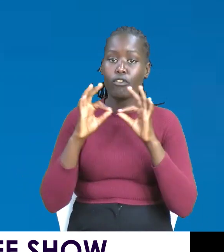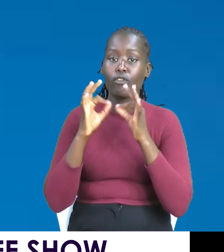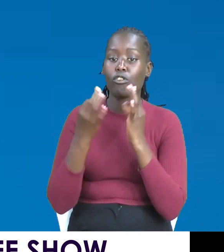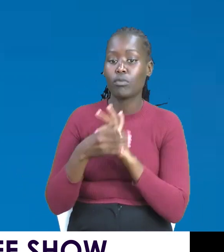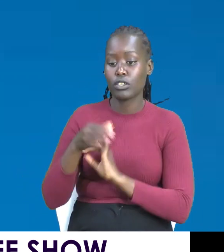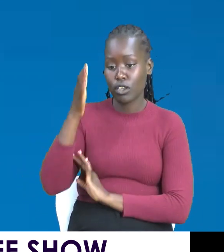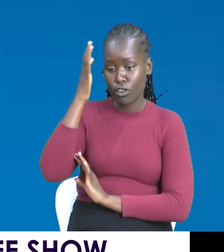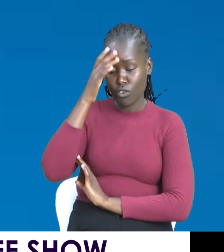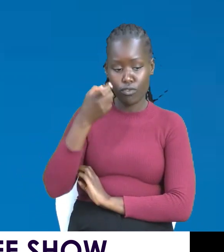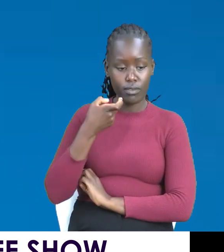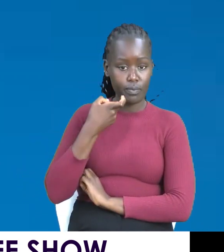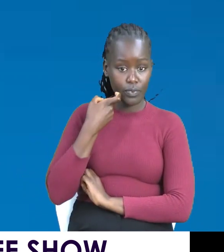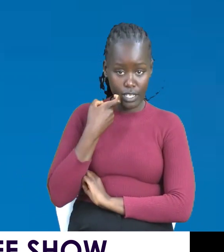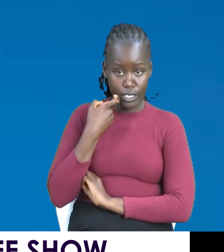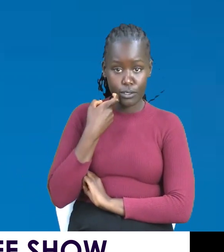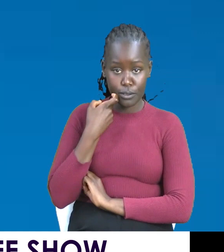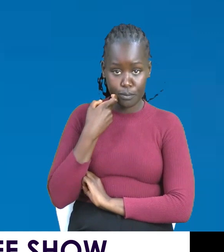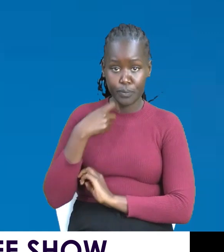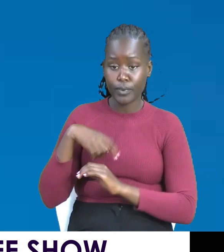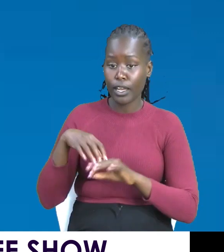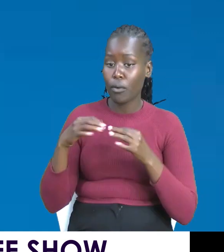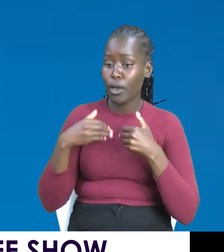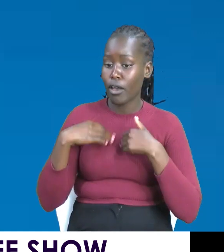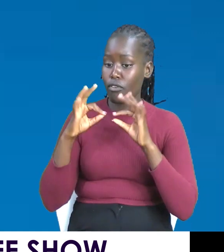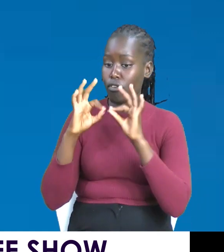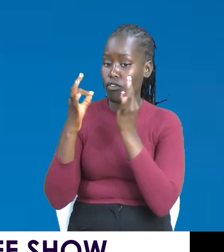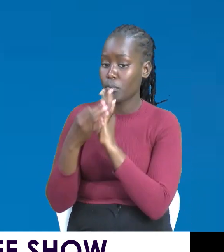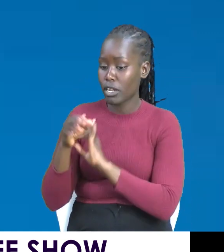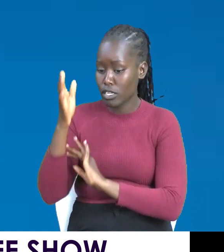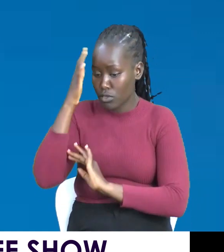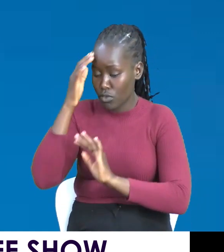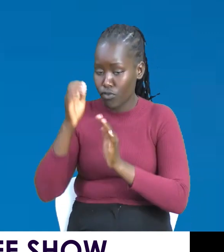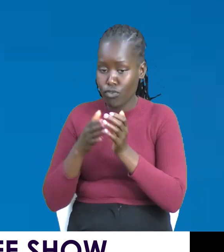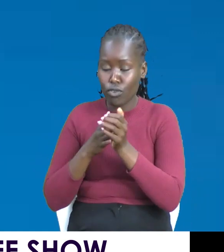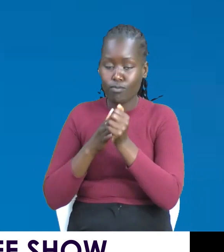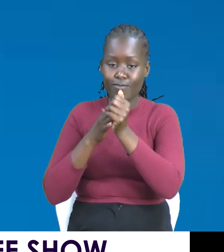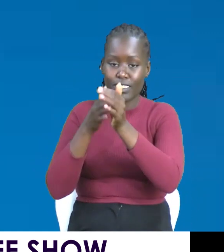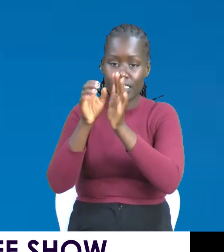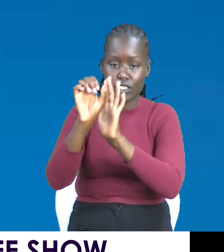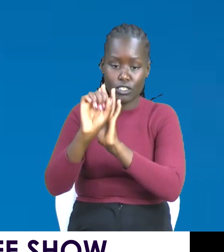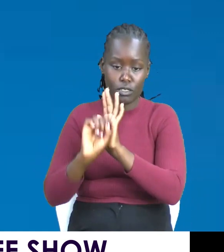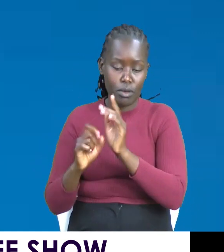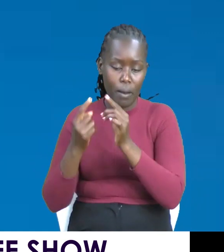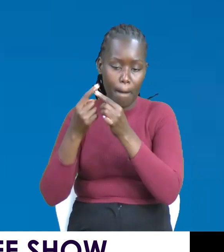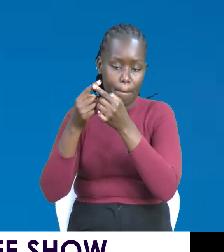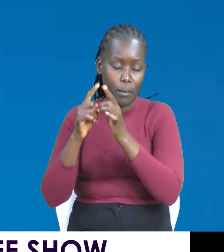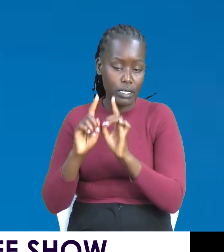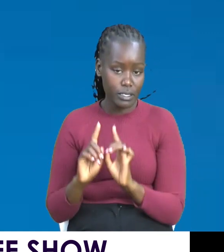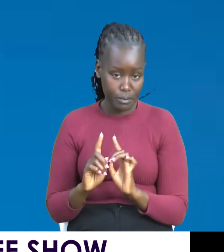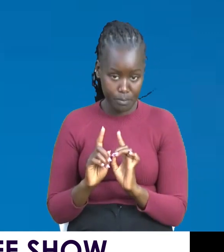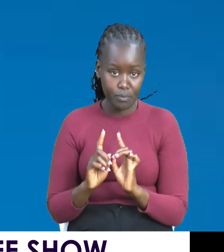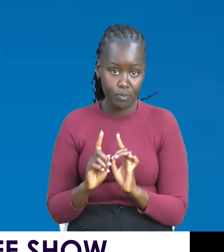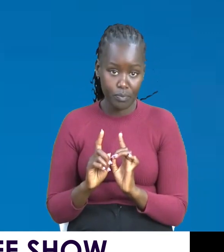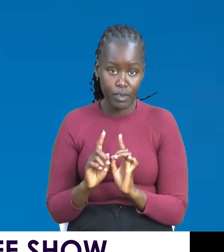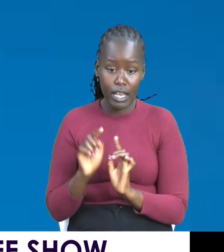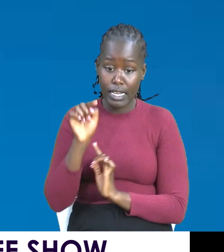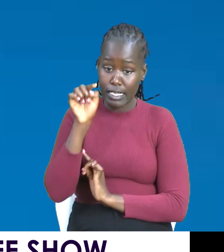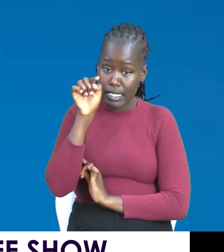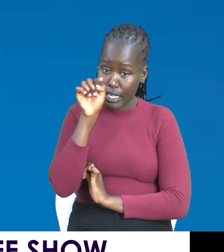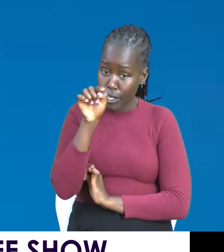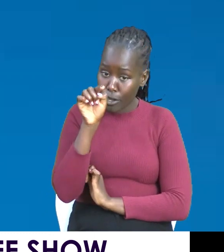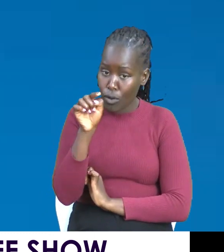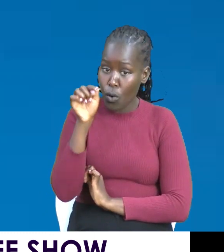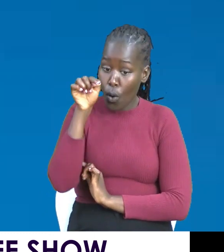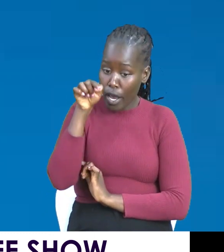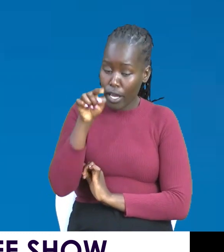for addiction. There are families that are known for leadership. But then, it is in you, it is in